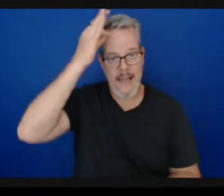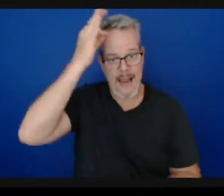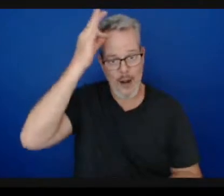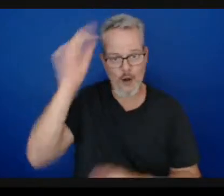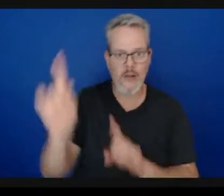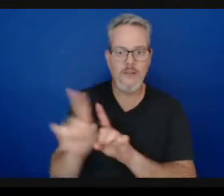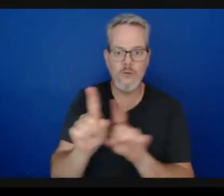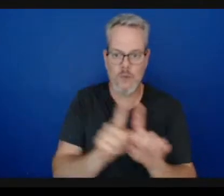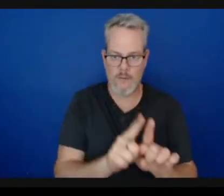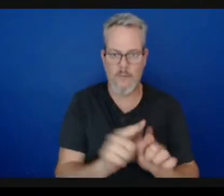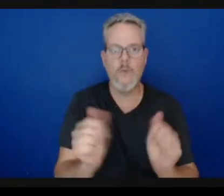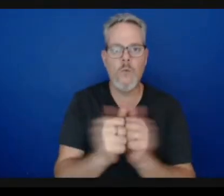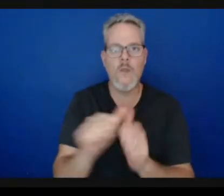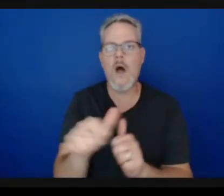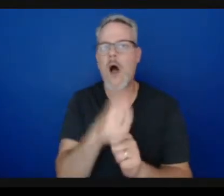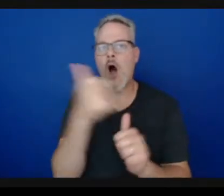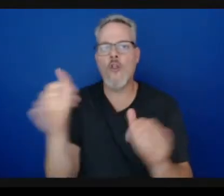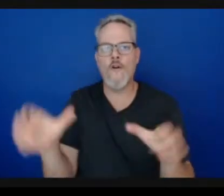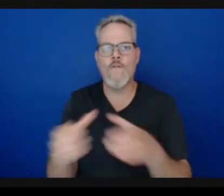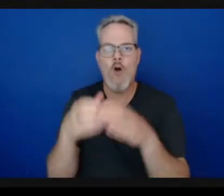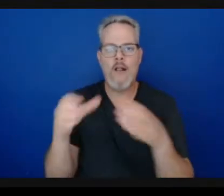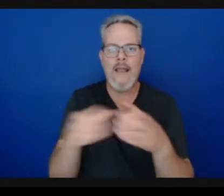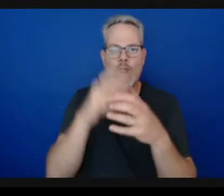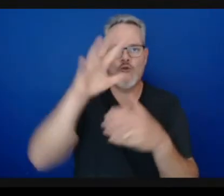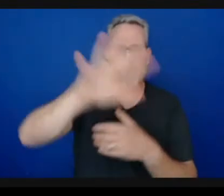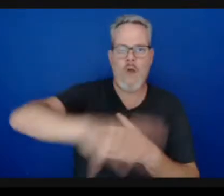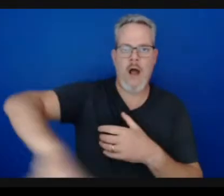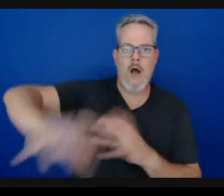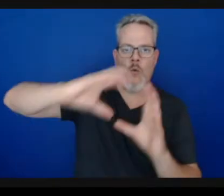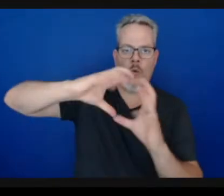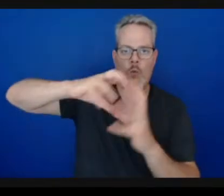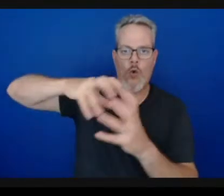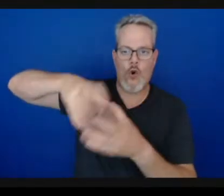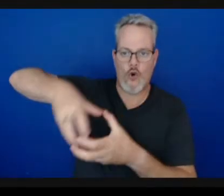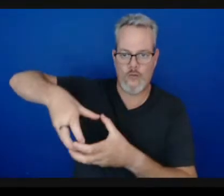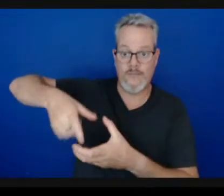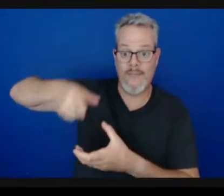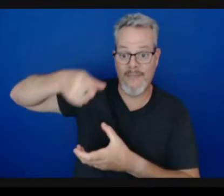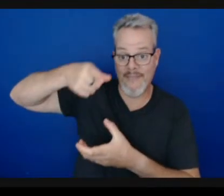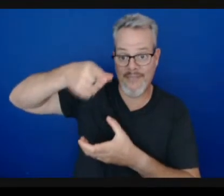So this article is actually written in both English and Hawaiian.